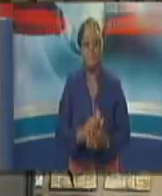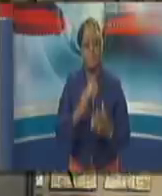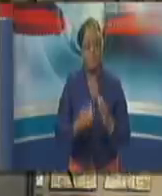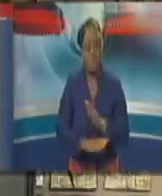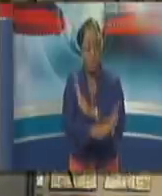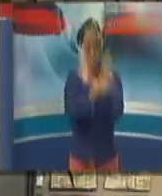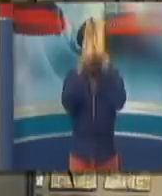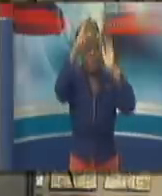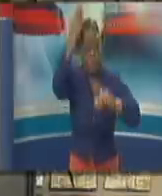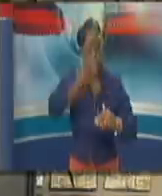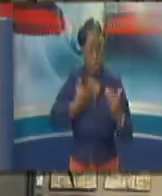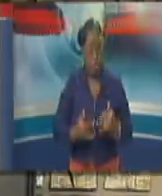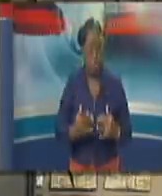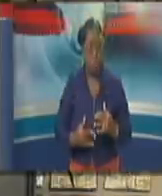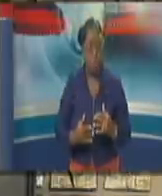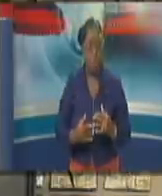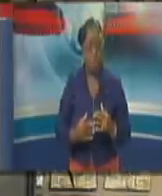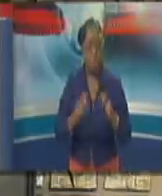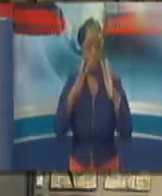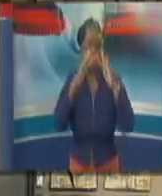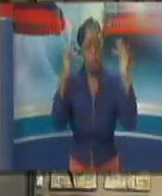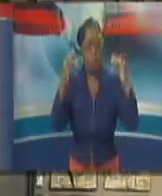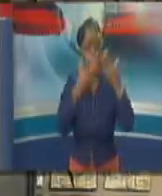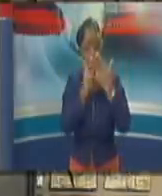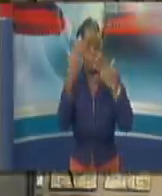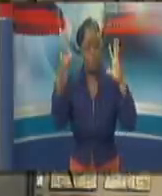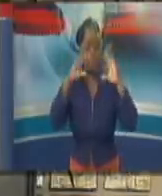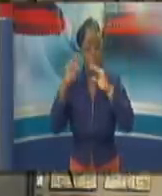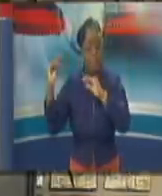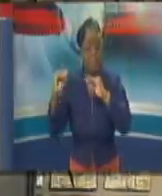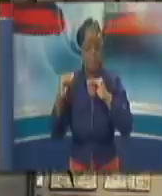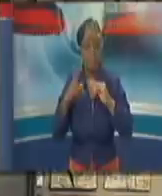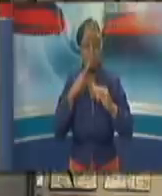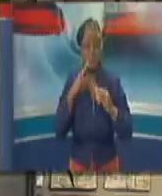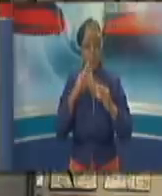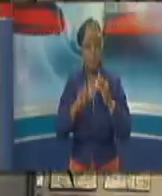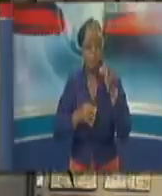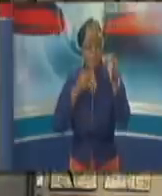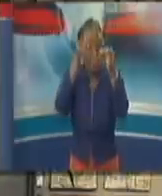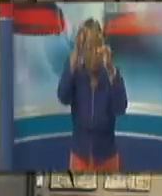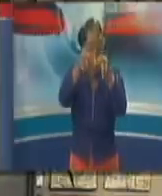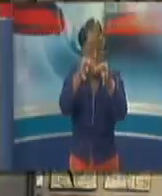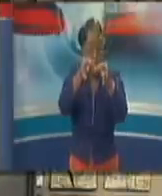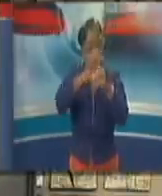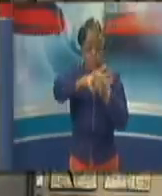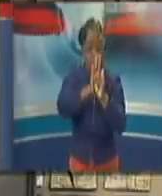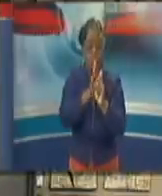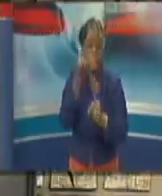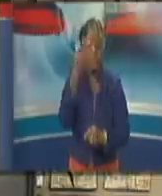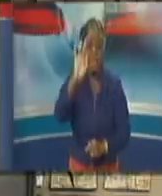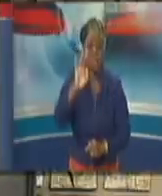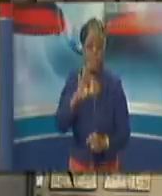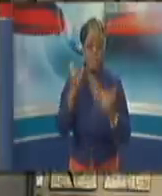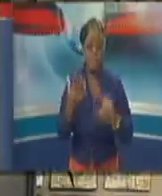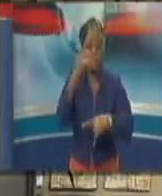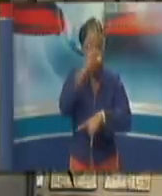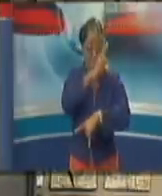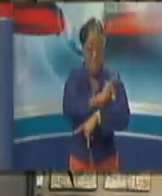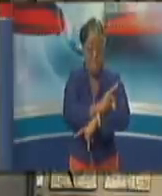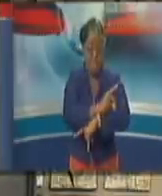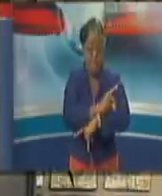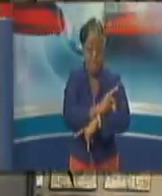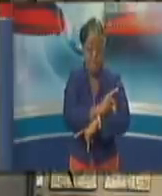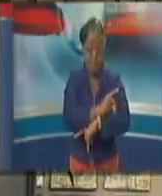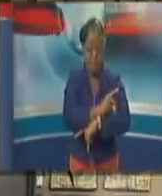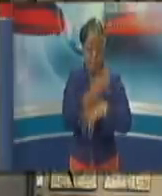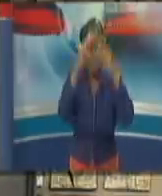Good morning and welcome to today's virtual media conference to apprise you of government's efforts to combat COVID-19. Today with me are the Minister of Health,